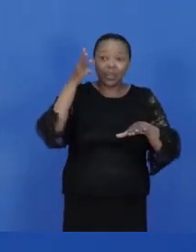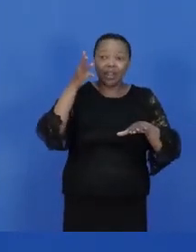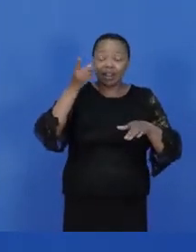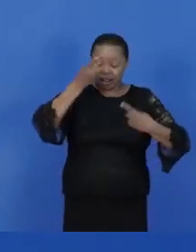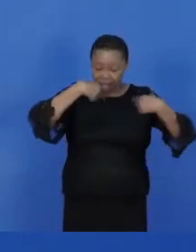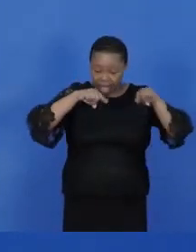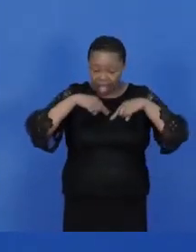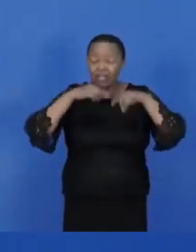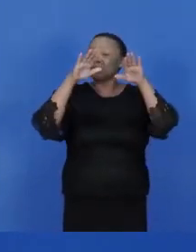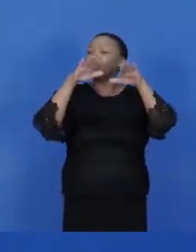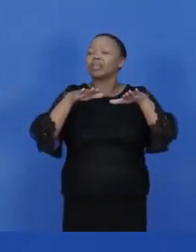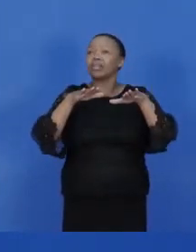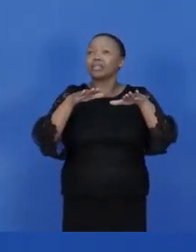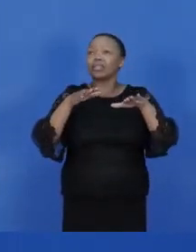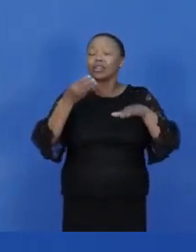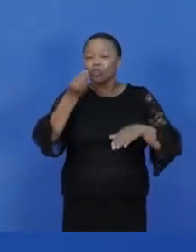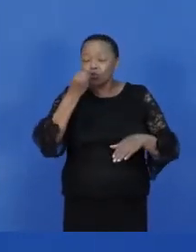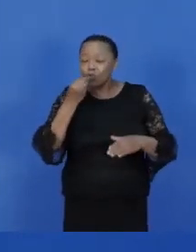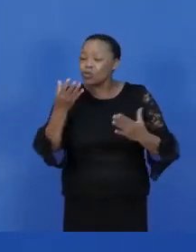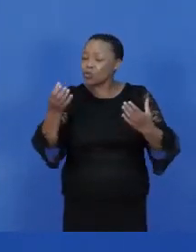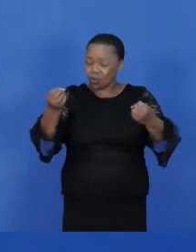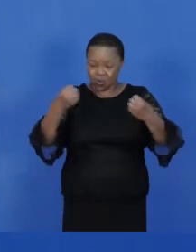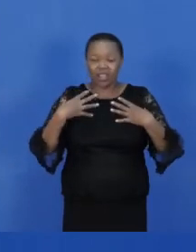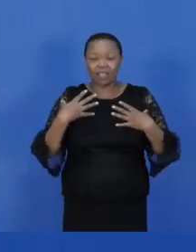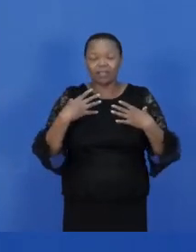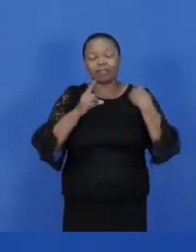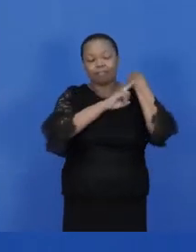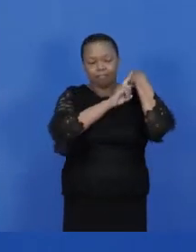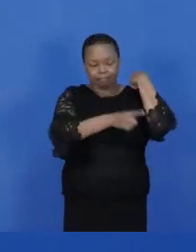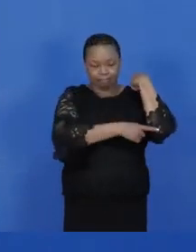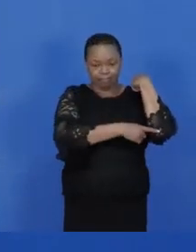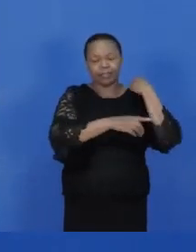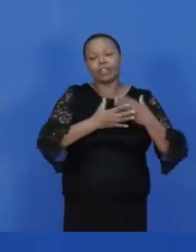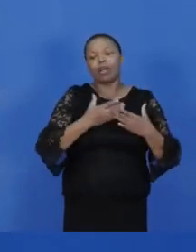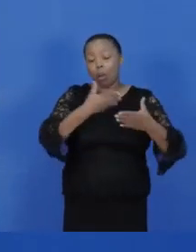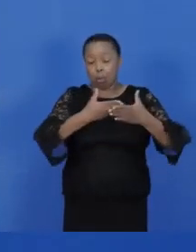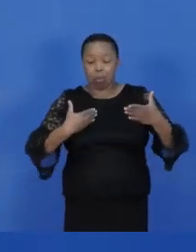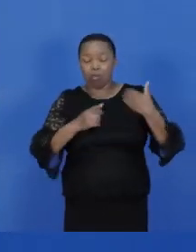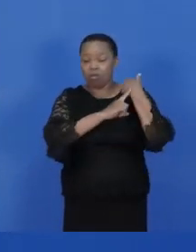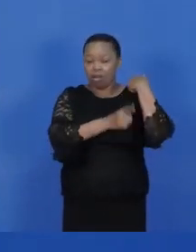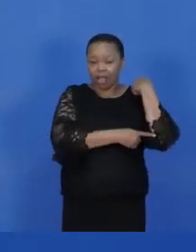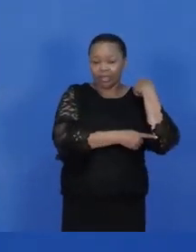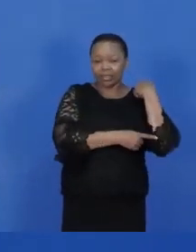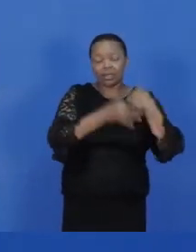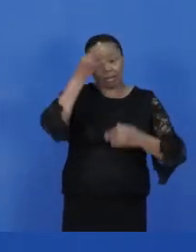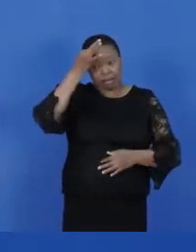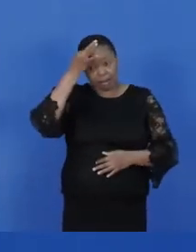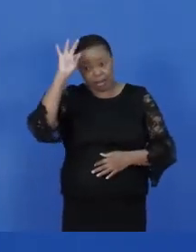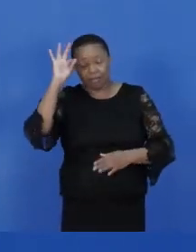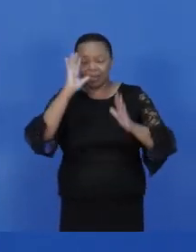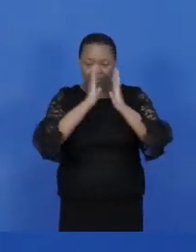city. Bless us so that we have enough food in our area and our territory. Lastly, or one before last, we pray for